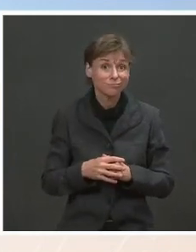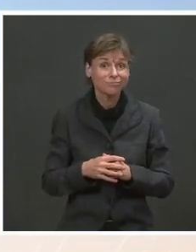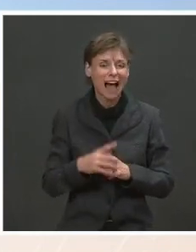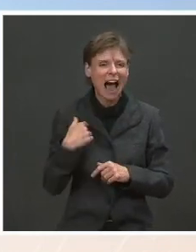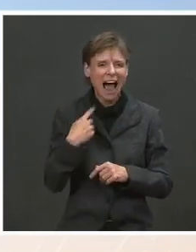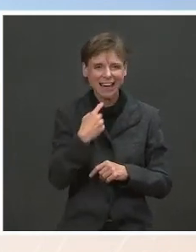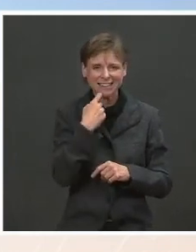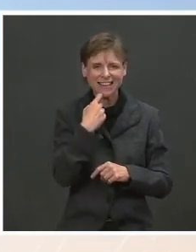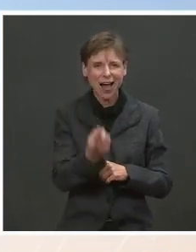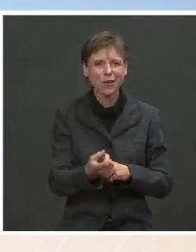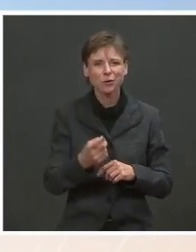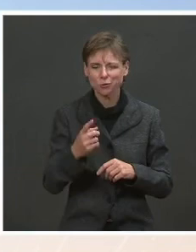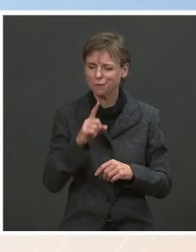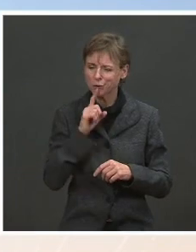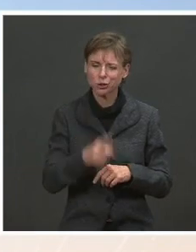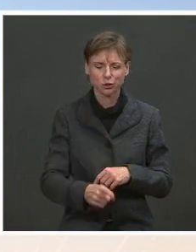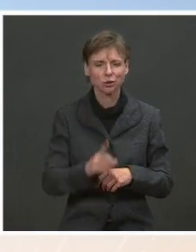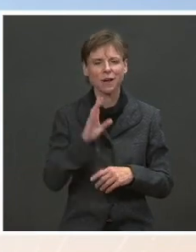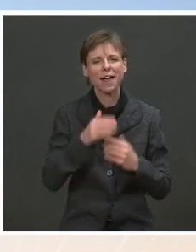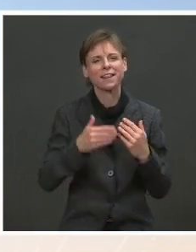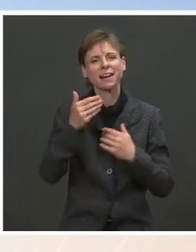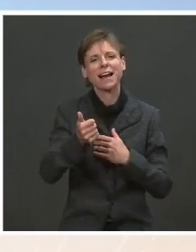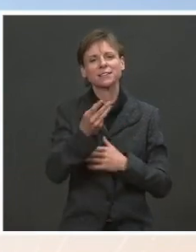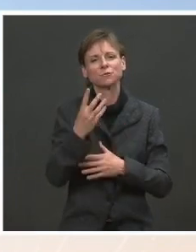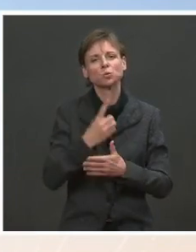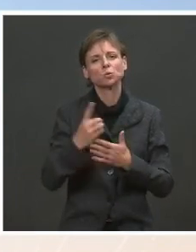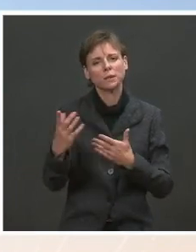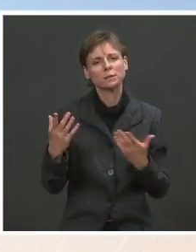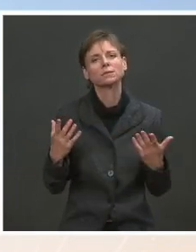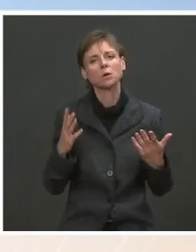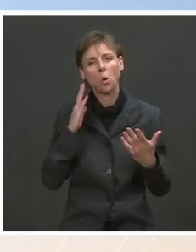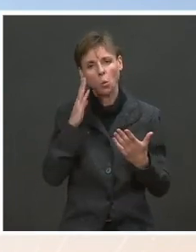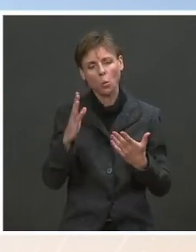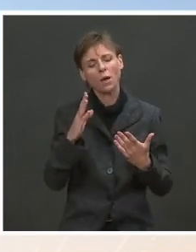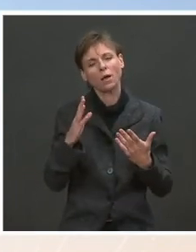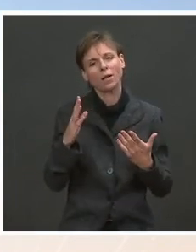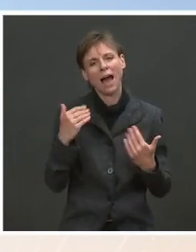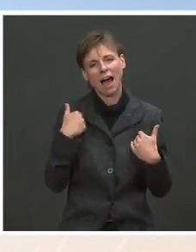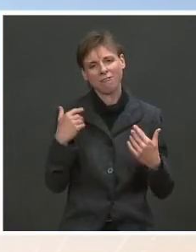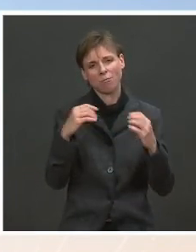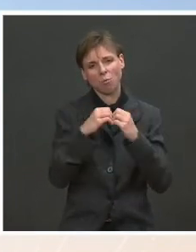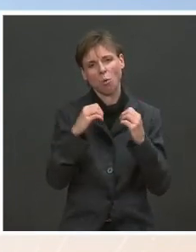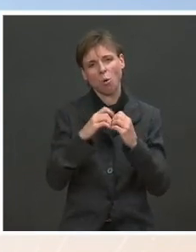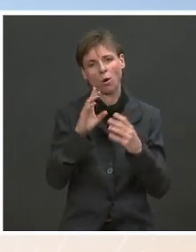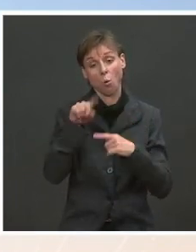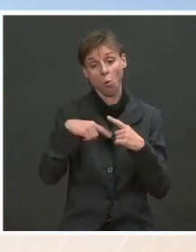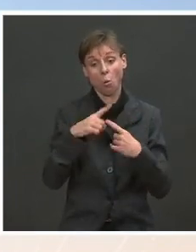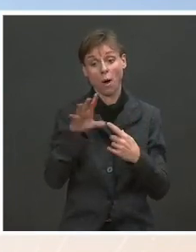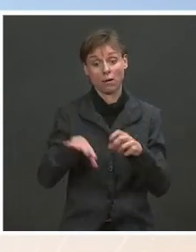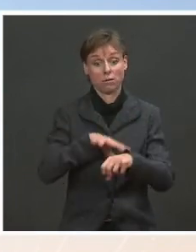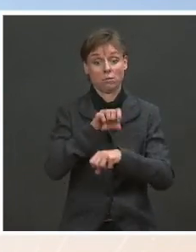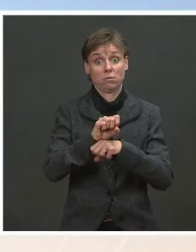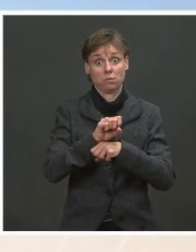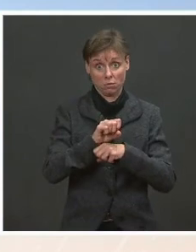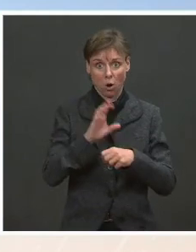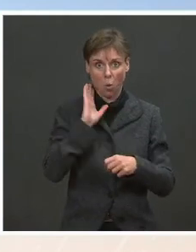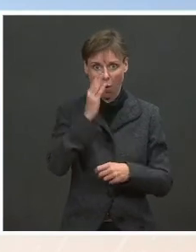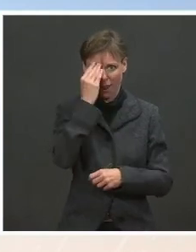you that he will have more of those in the weeks ahead, and as they're scheduled and finalized, we'll share those details with you. Go ahead in the back. Yeah, on